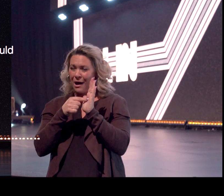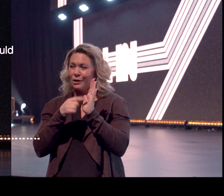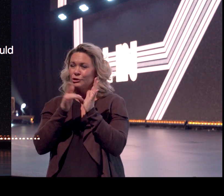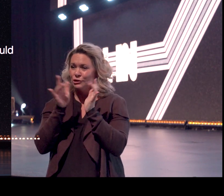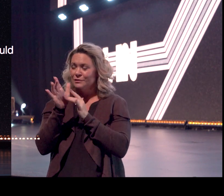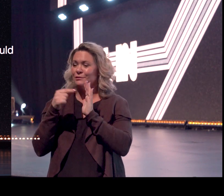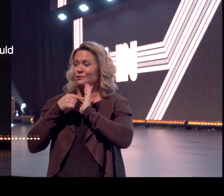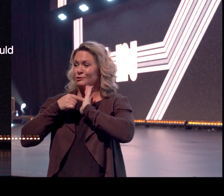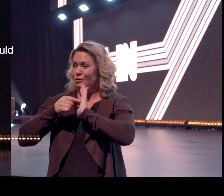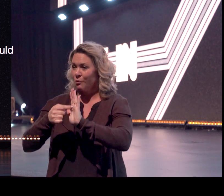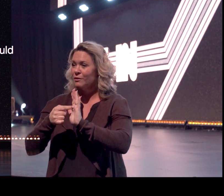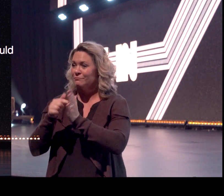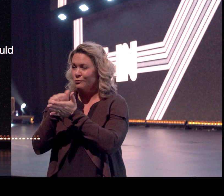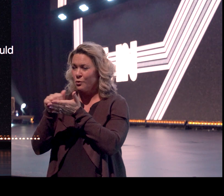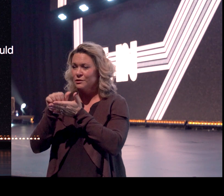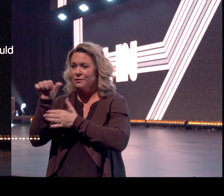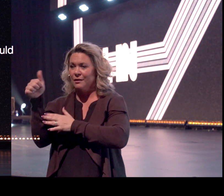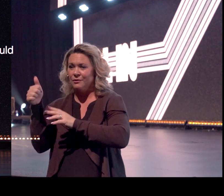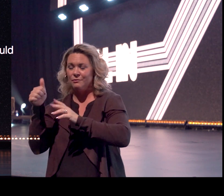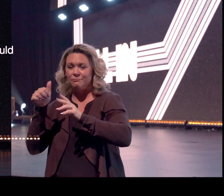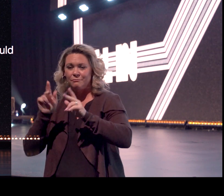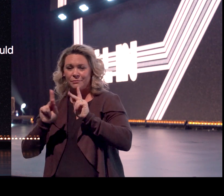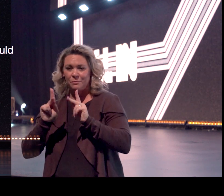is the model Jesus showed us.